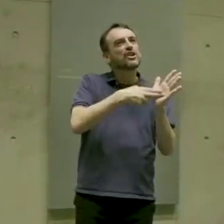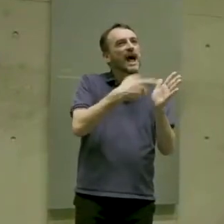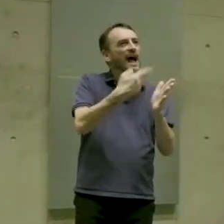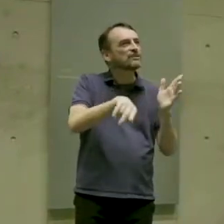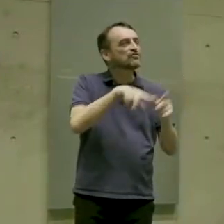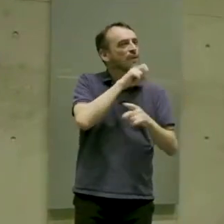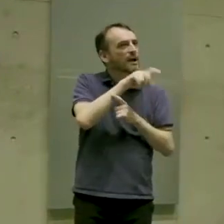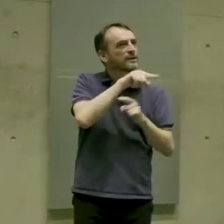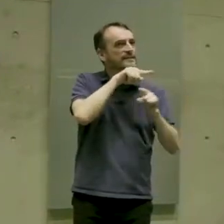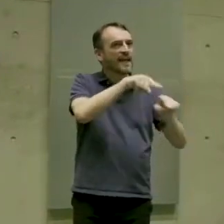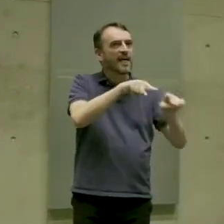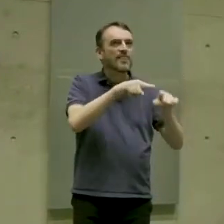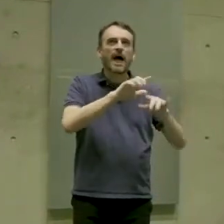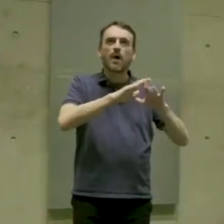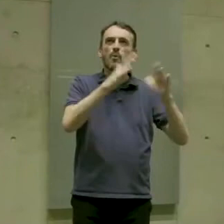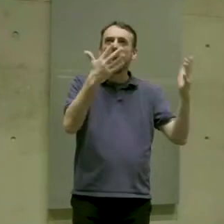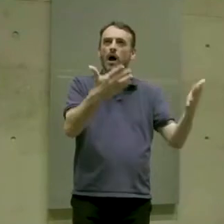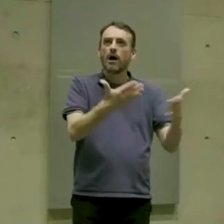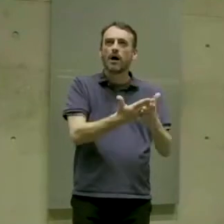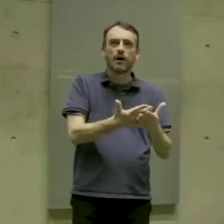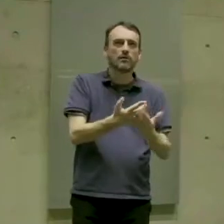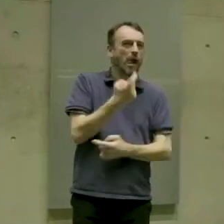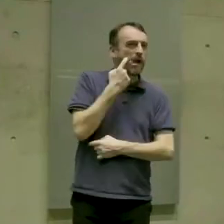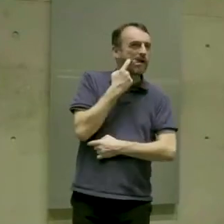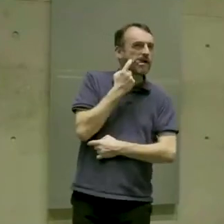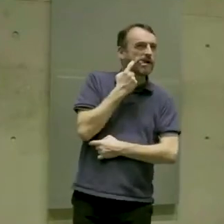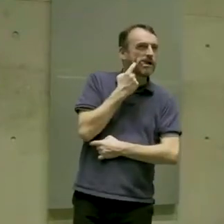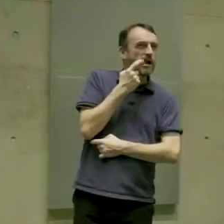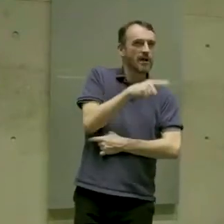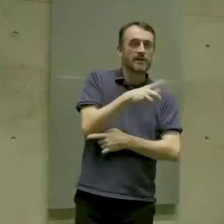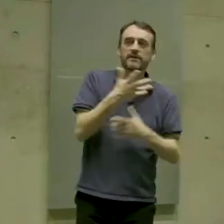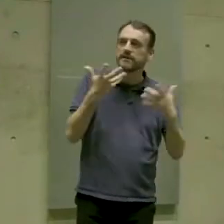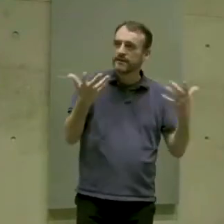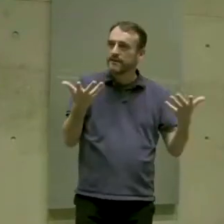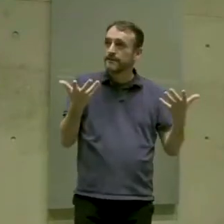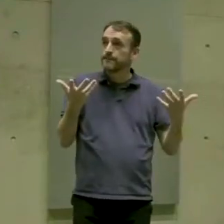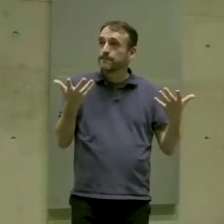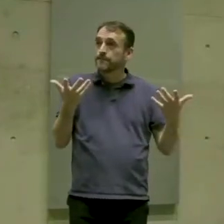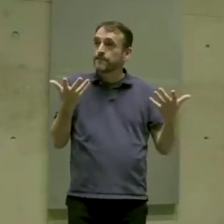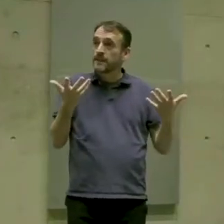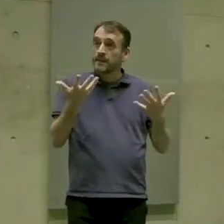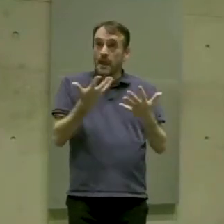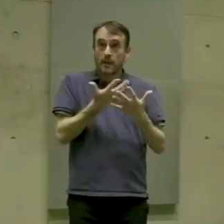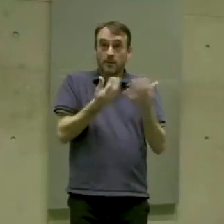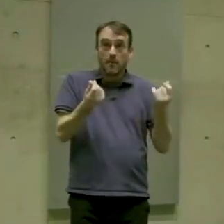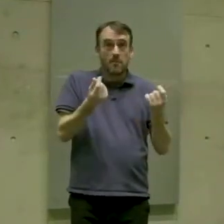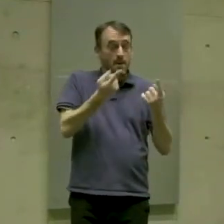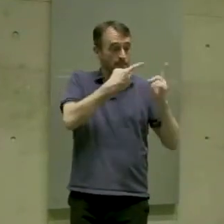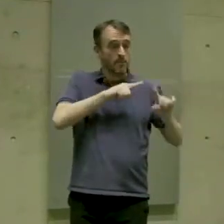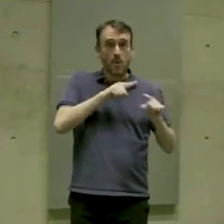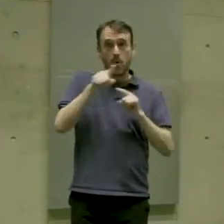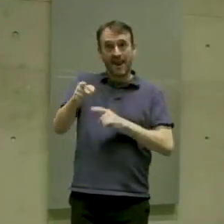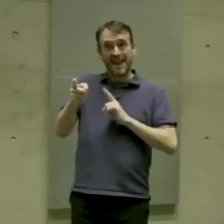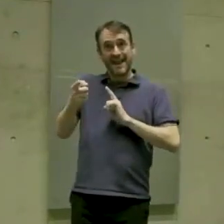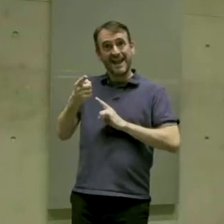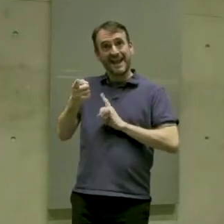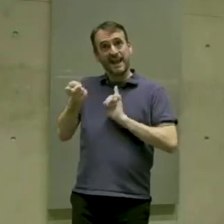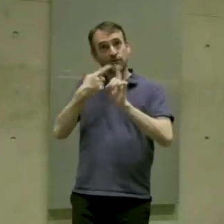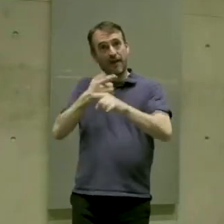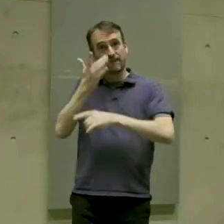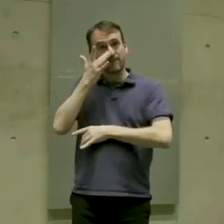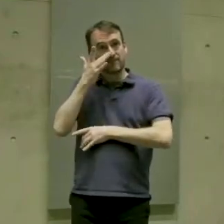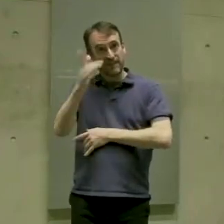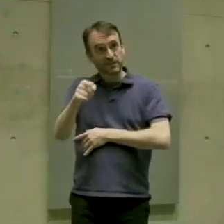Adventure. No doubt that this connection was seen by those who wanted to dismiss interactive fiction as just more proof that it was for